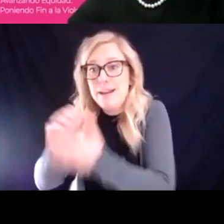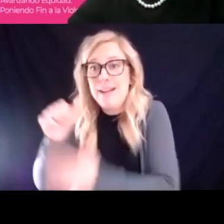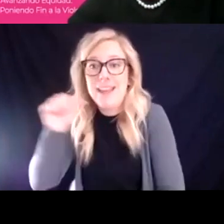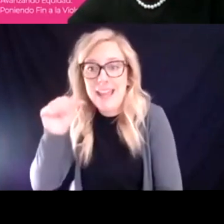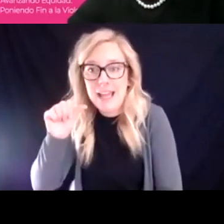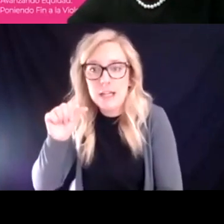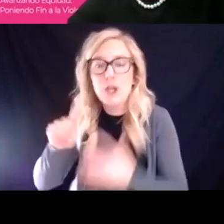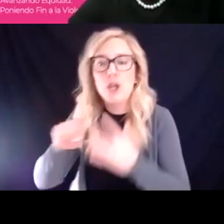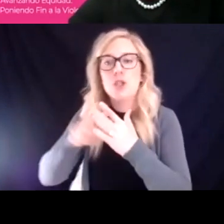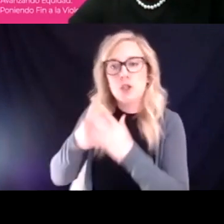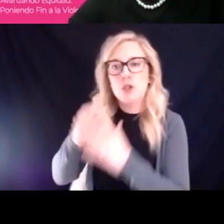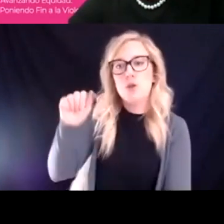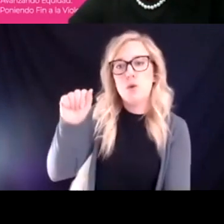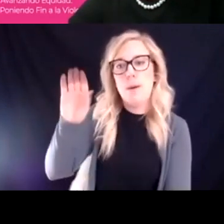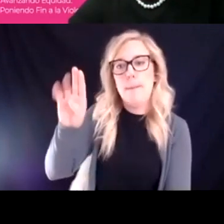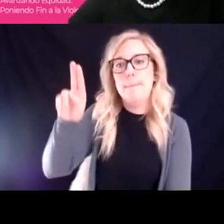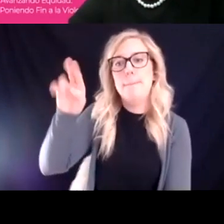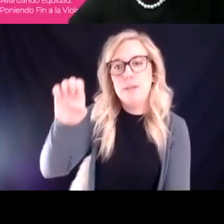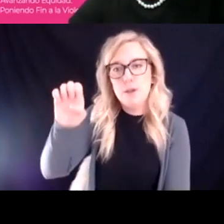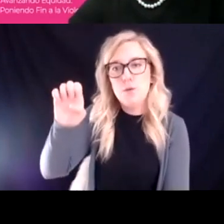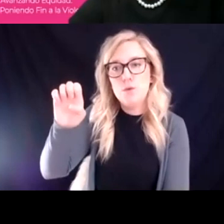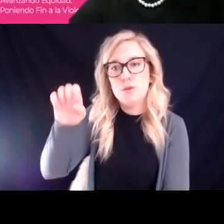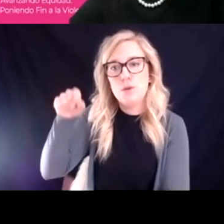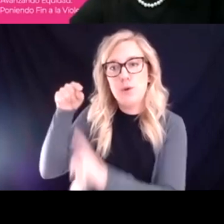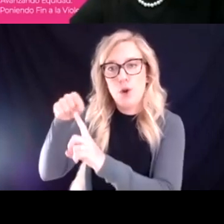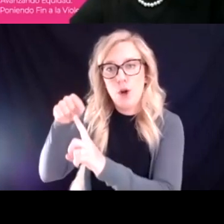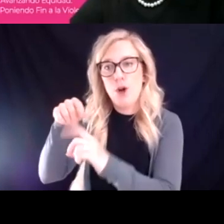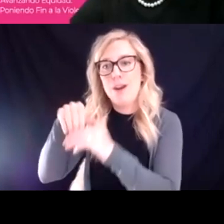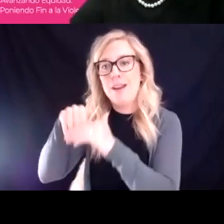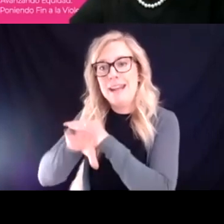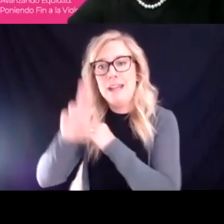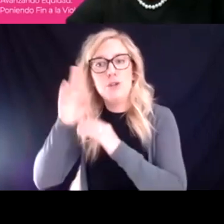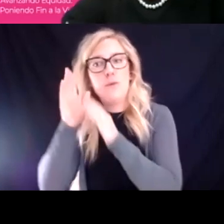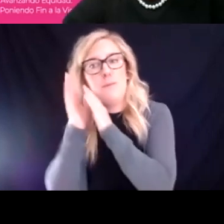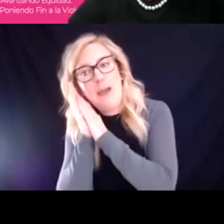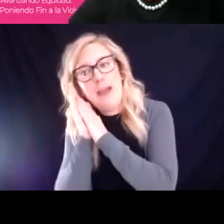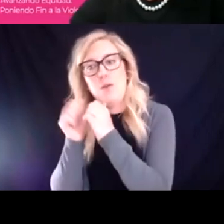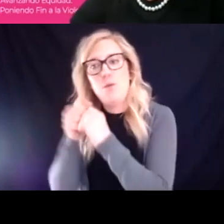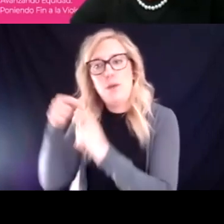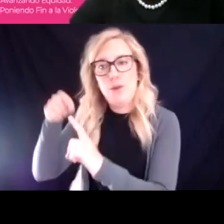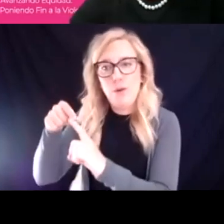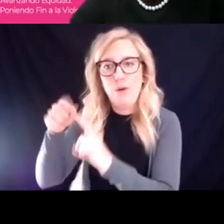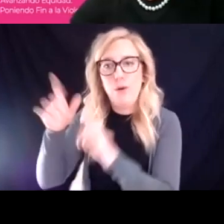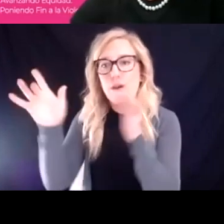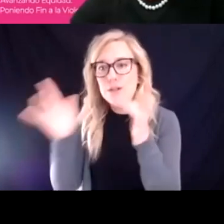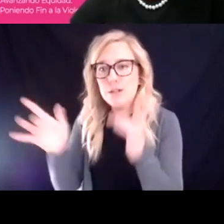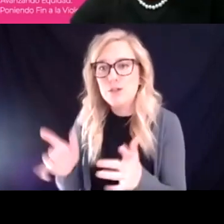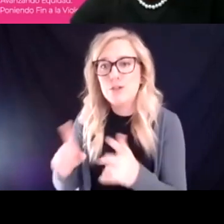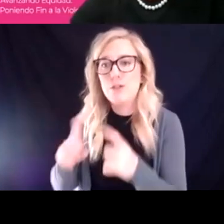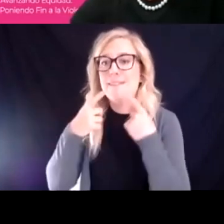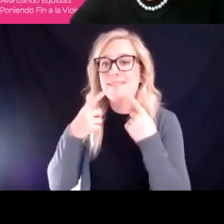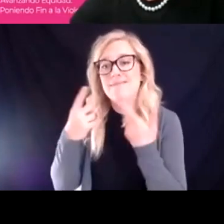her, started getting into her bed, started touching her inappropriately. And then finally, he ended up raping her.